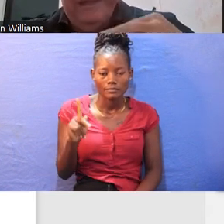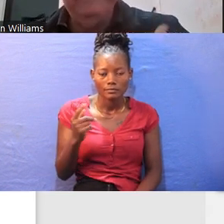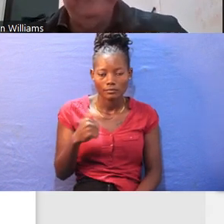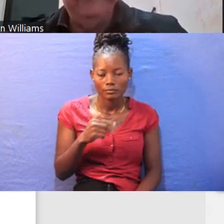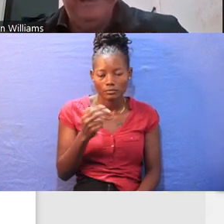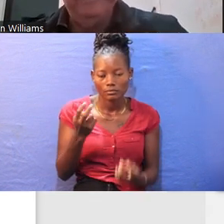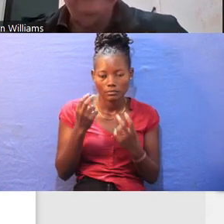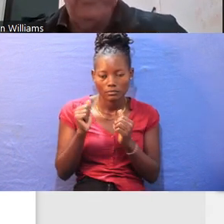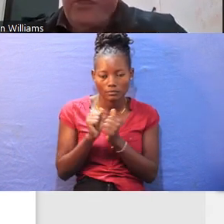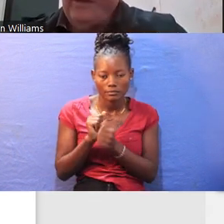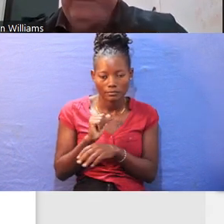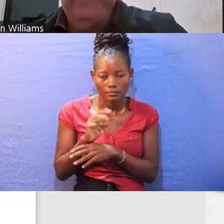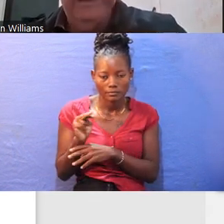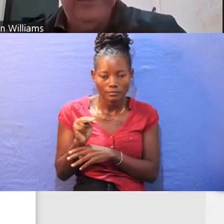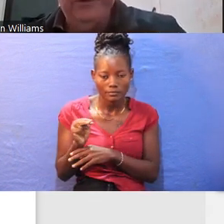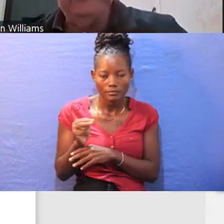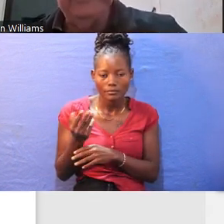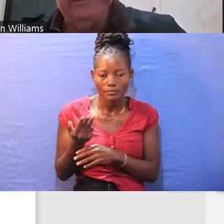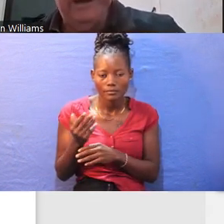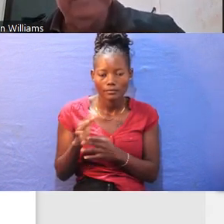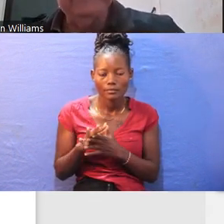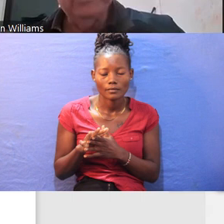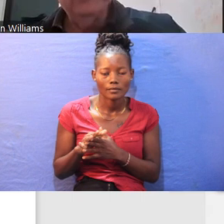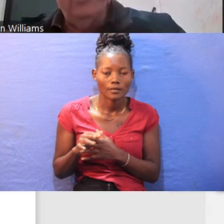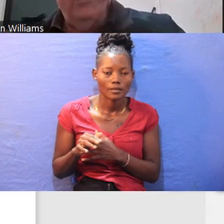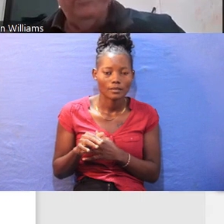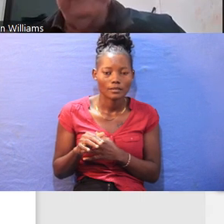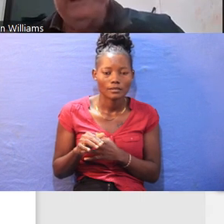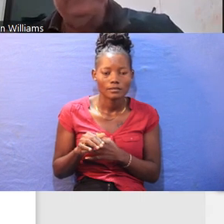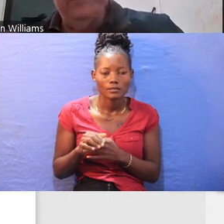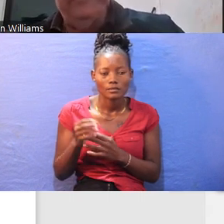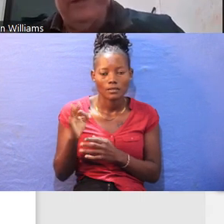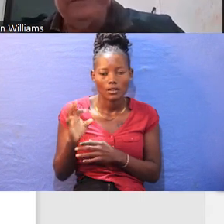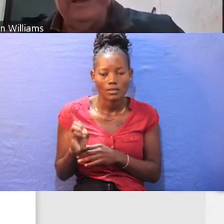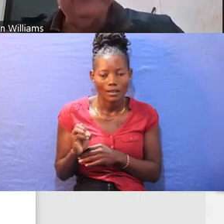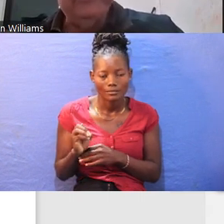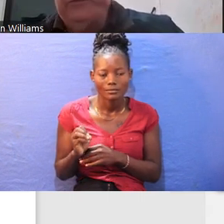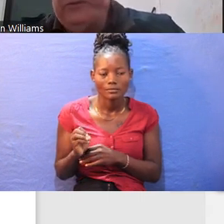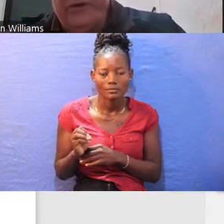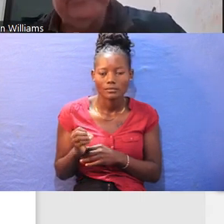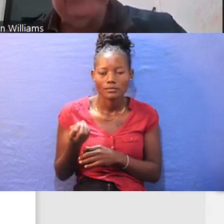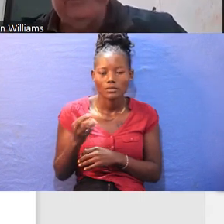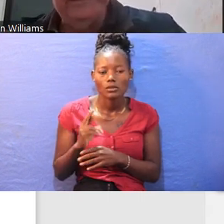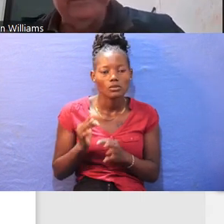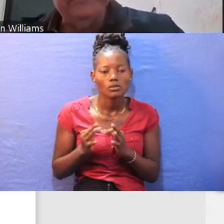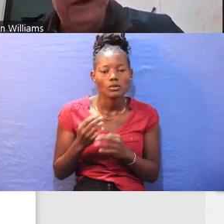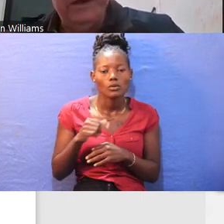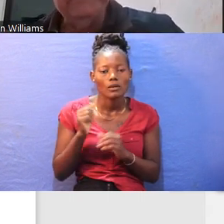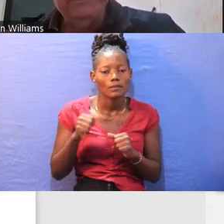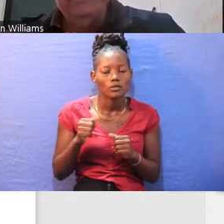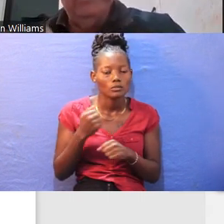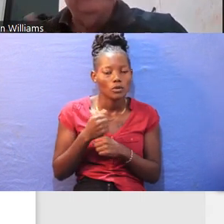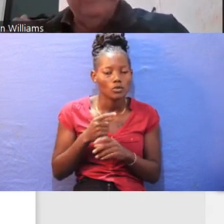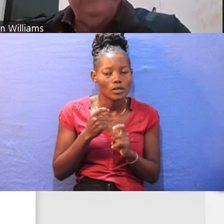So a 10-meter fly or a 30-meter fly. 30 is very common. Or if you can't do a fly test, just do a 60-meter